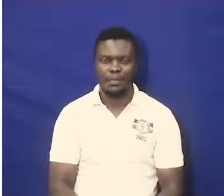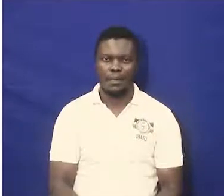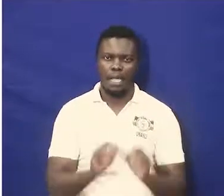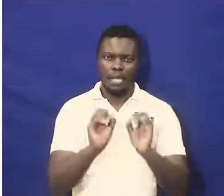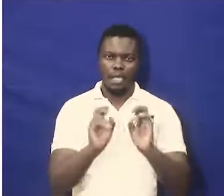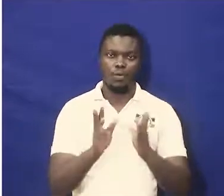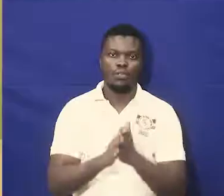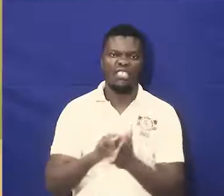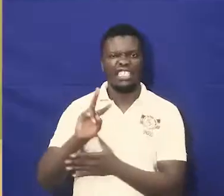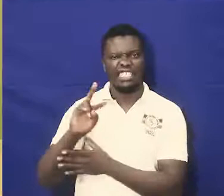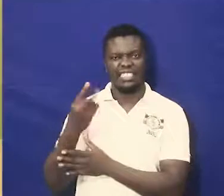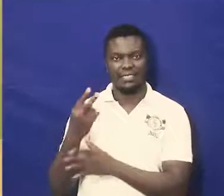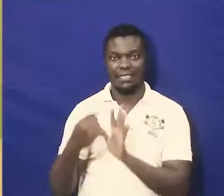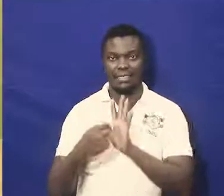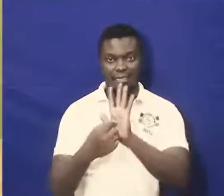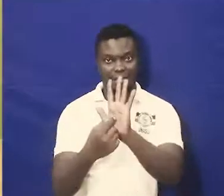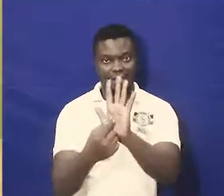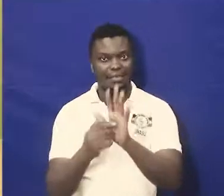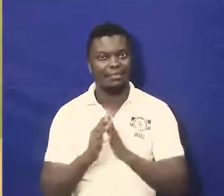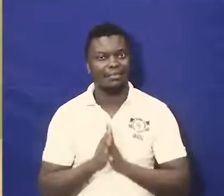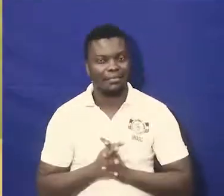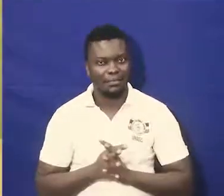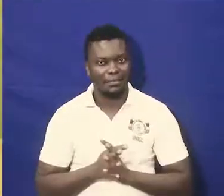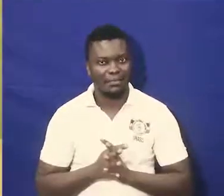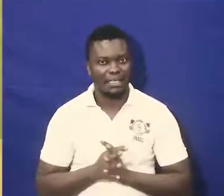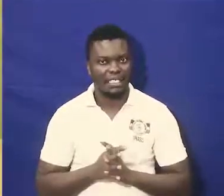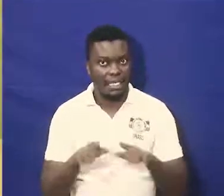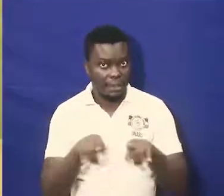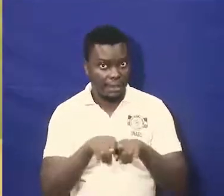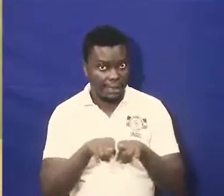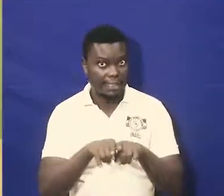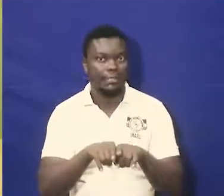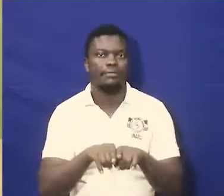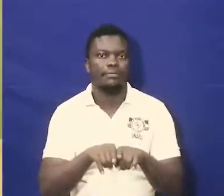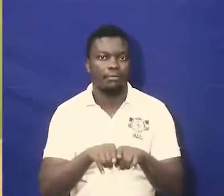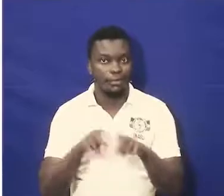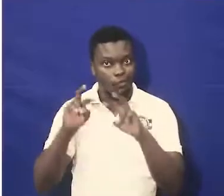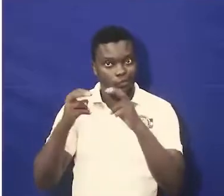Let's have a second example, still on discount.